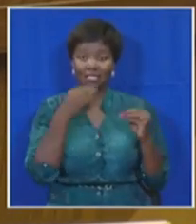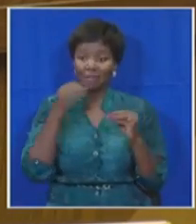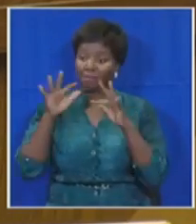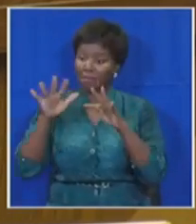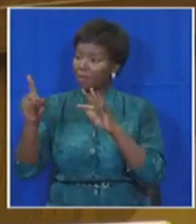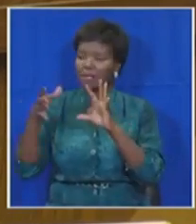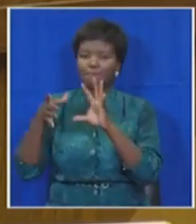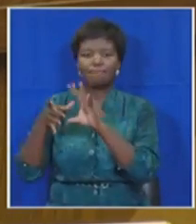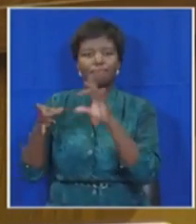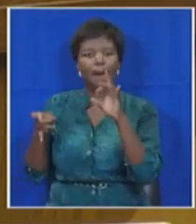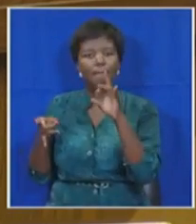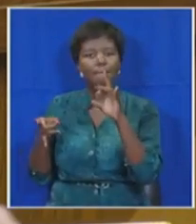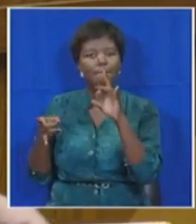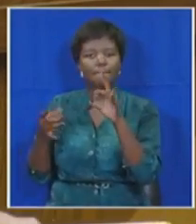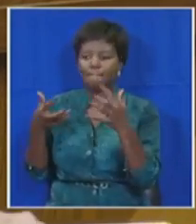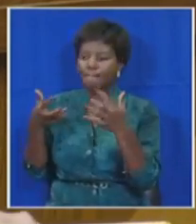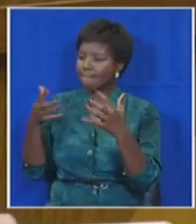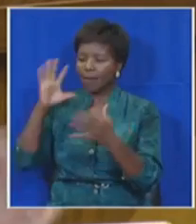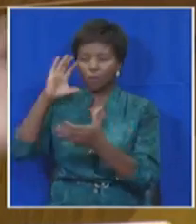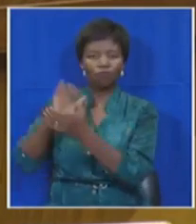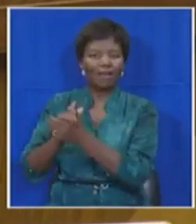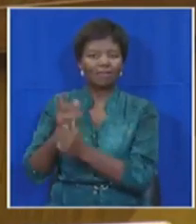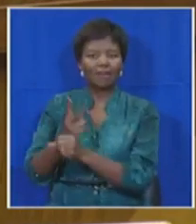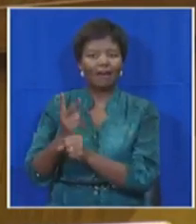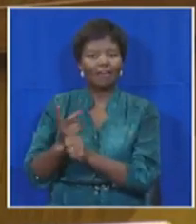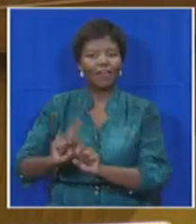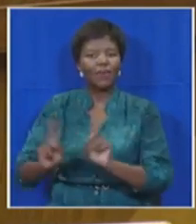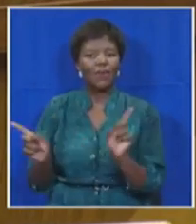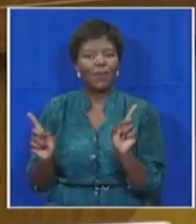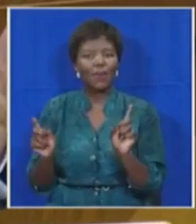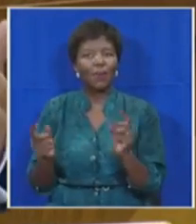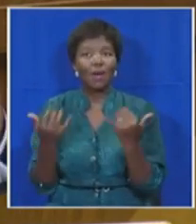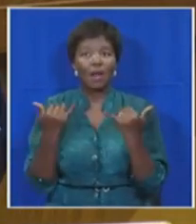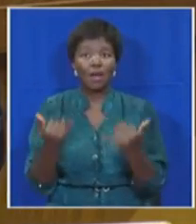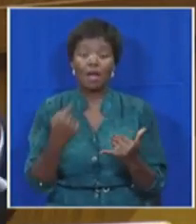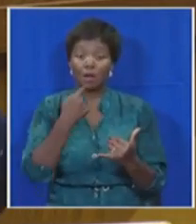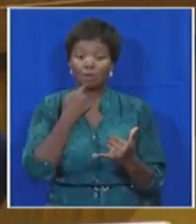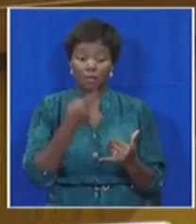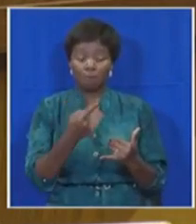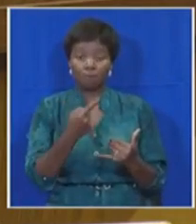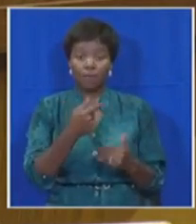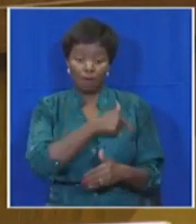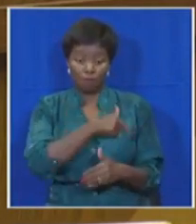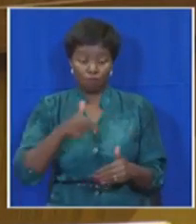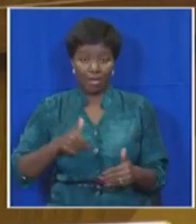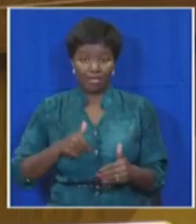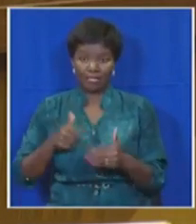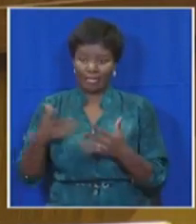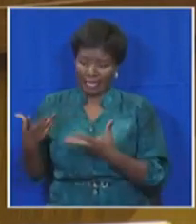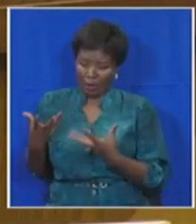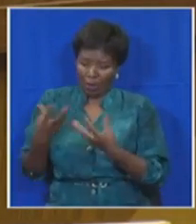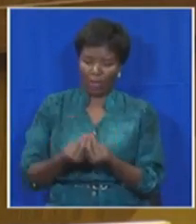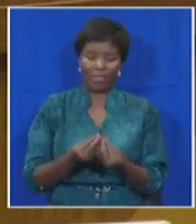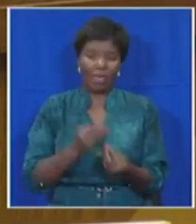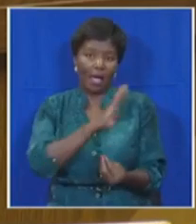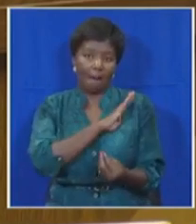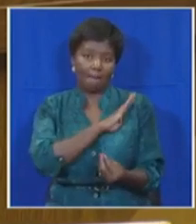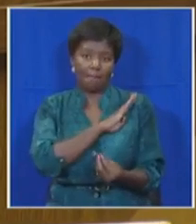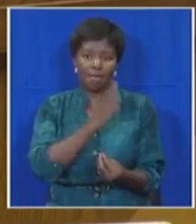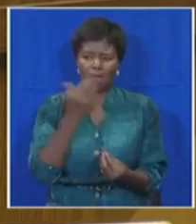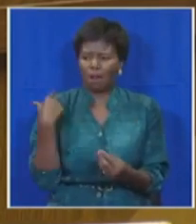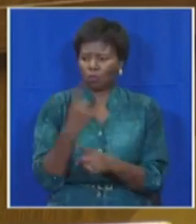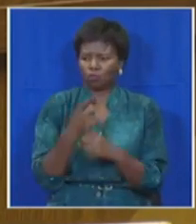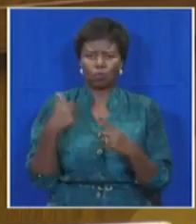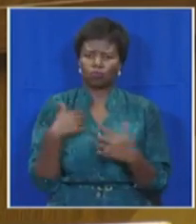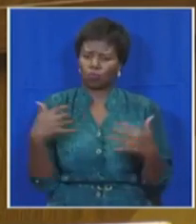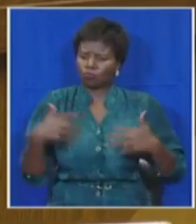people. It was also not surprising that the President had to bring his army with him to Parliament last week.